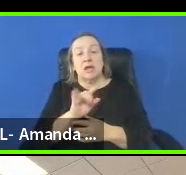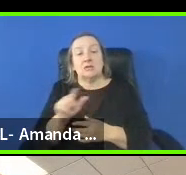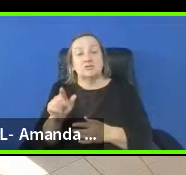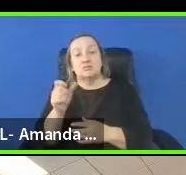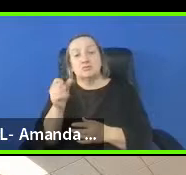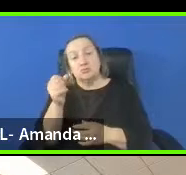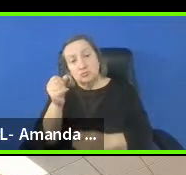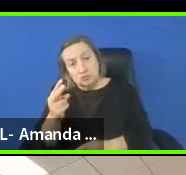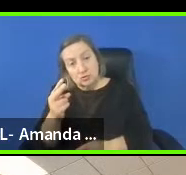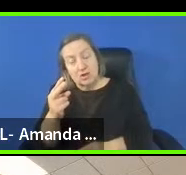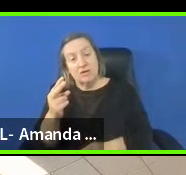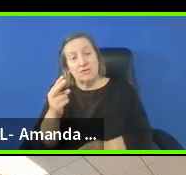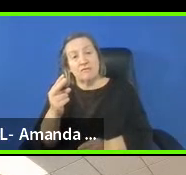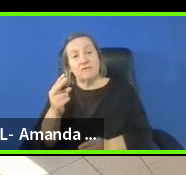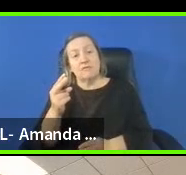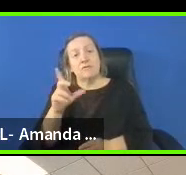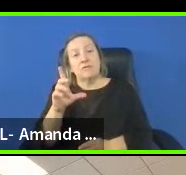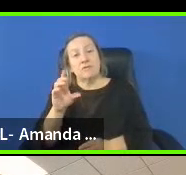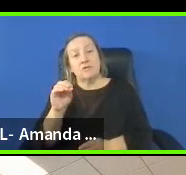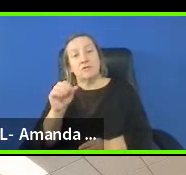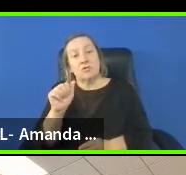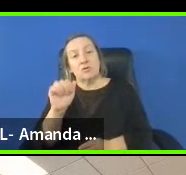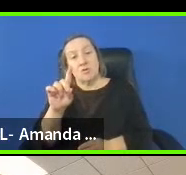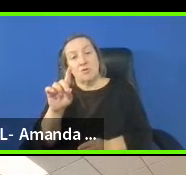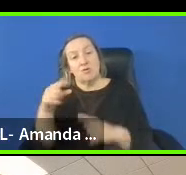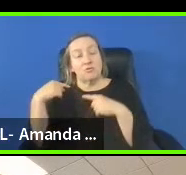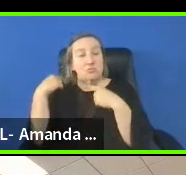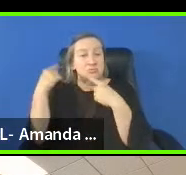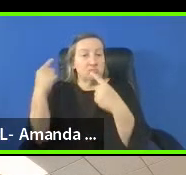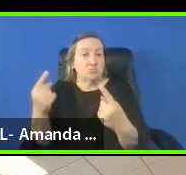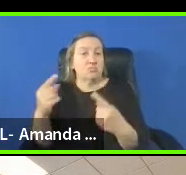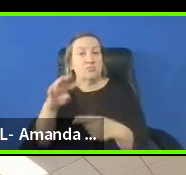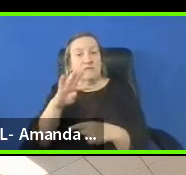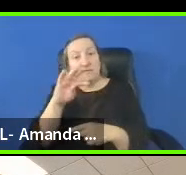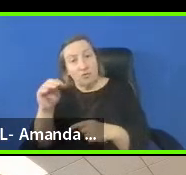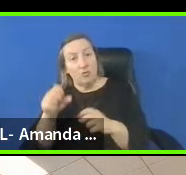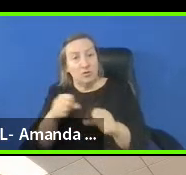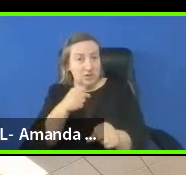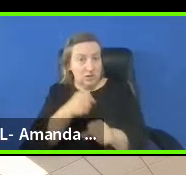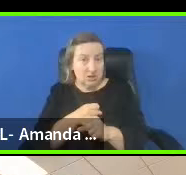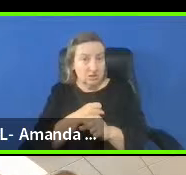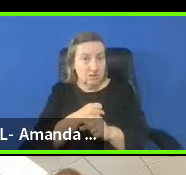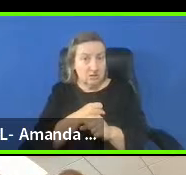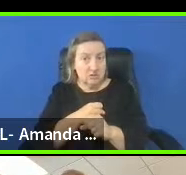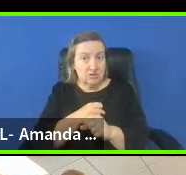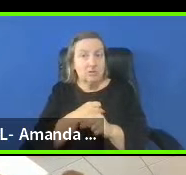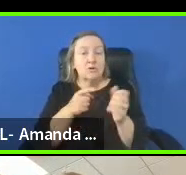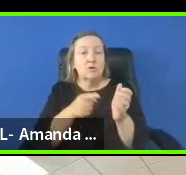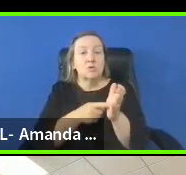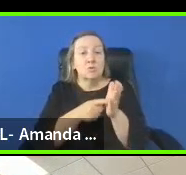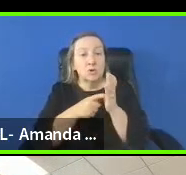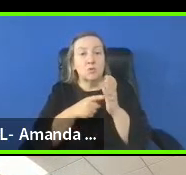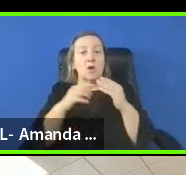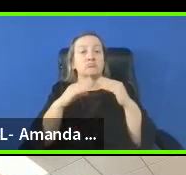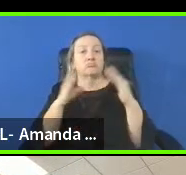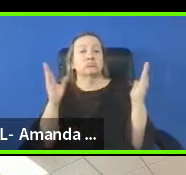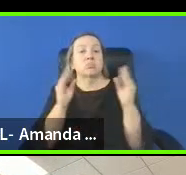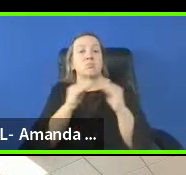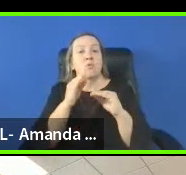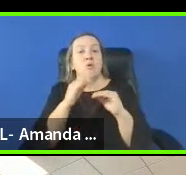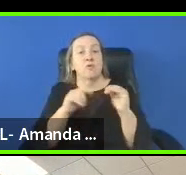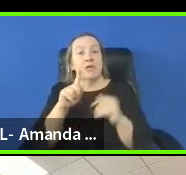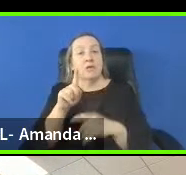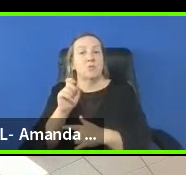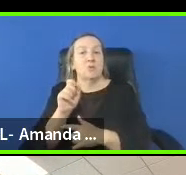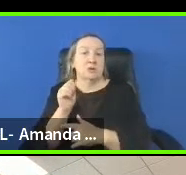12 loads over the last 40 years that have required lifts more than